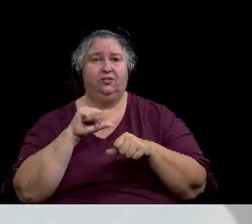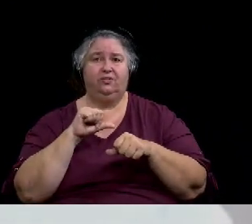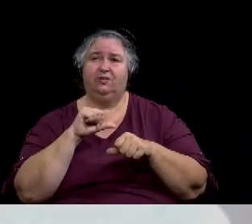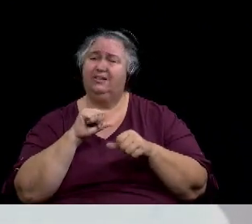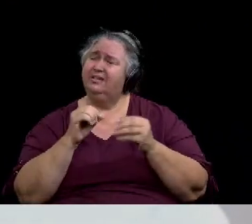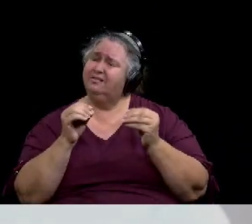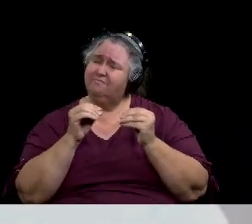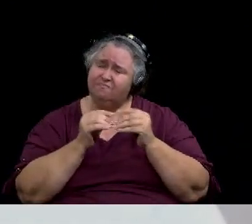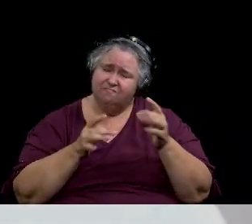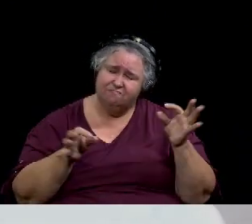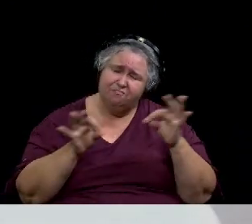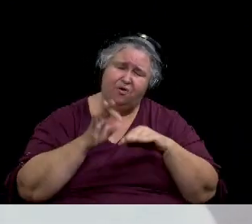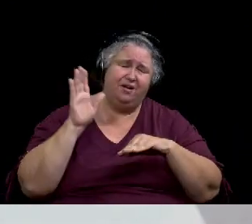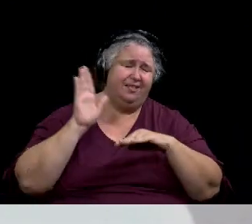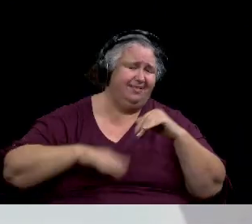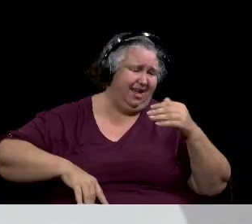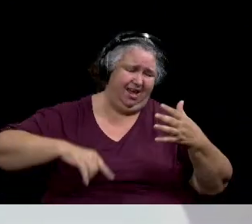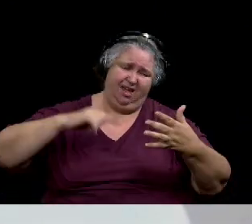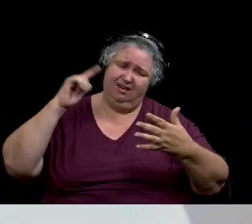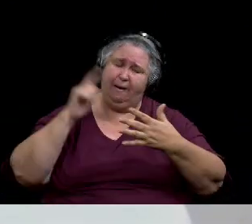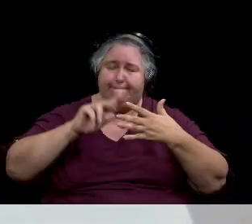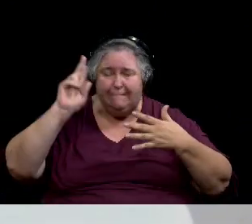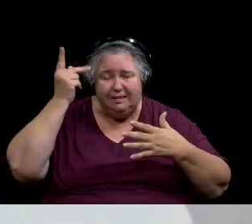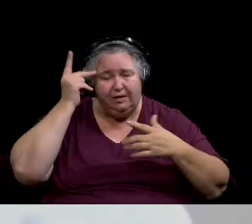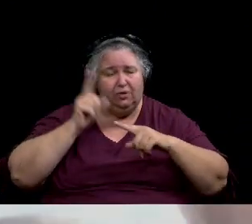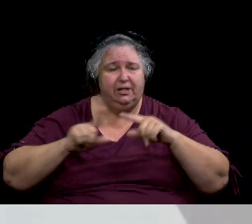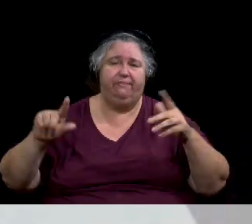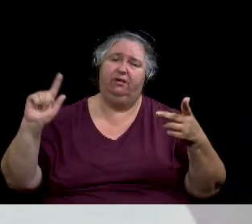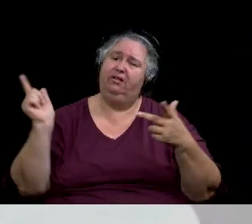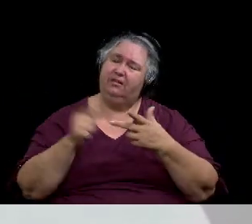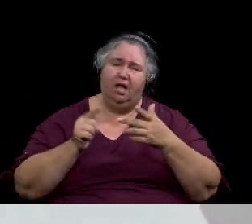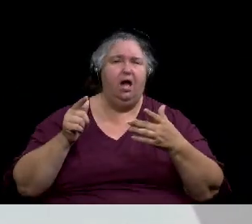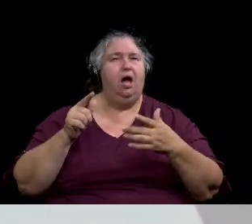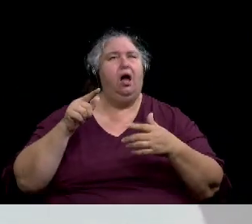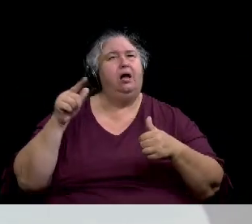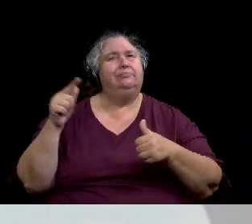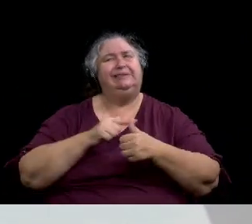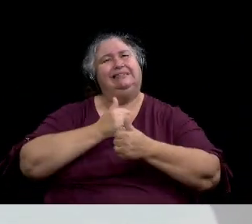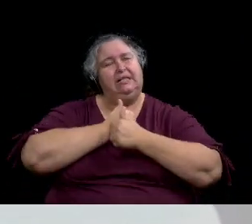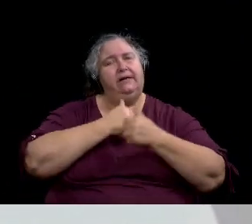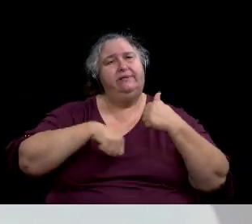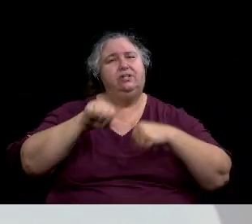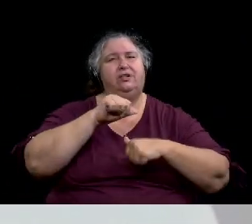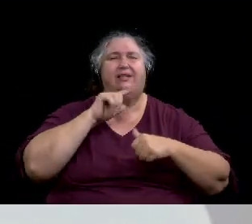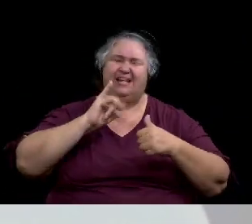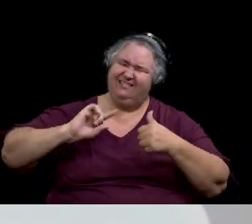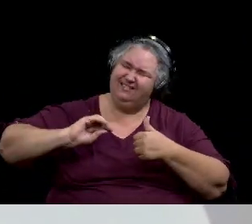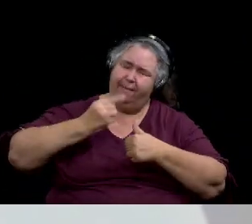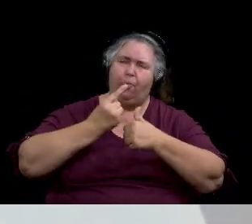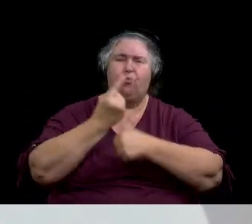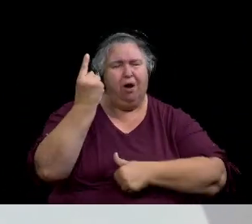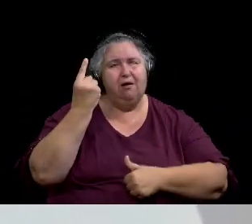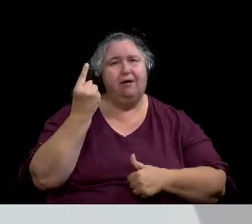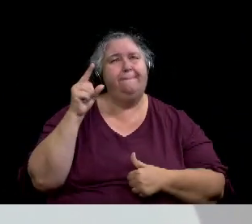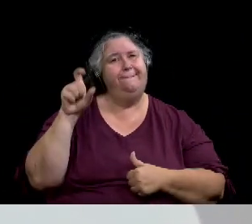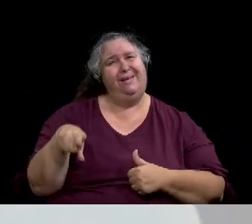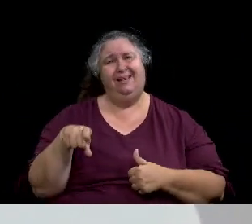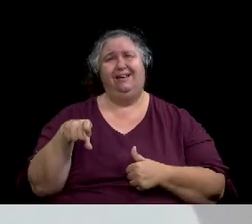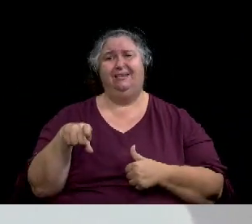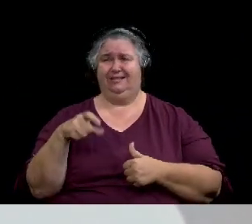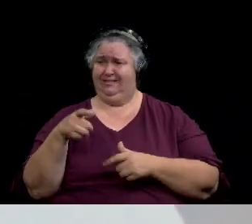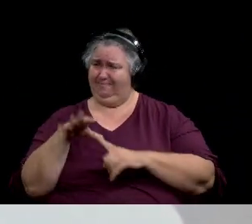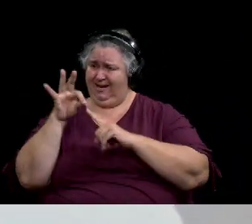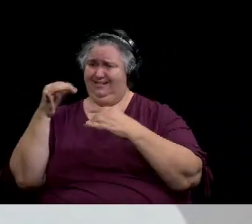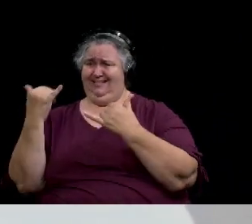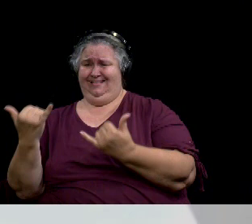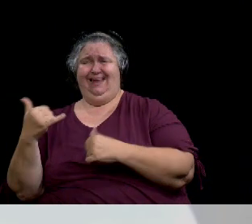things, above political differences, and in particularly in a moment where there's a pandemic that